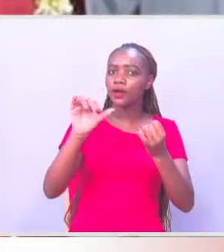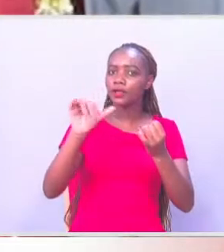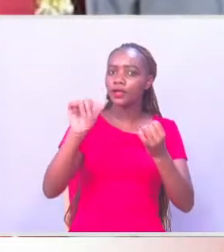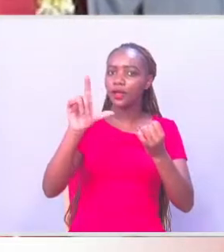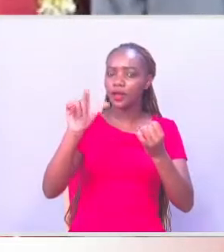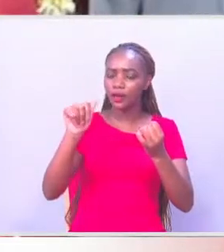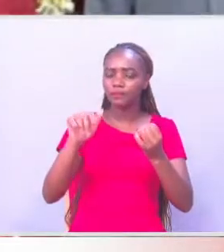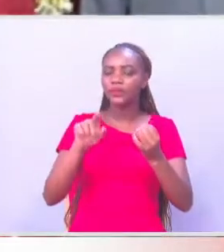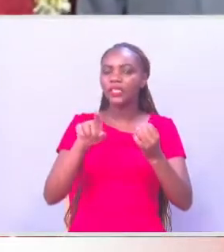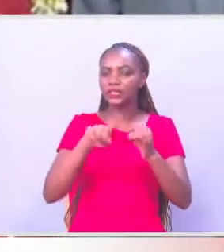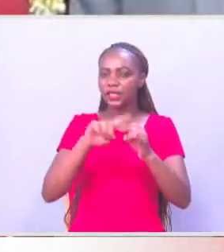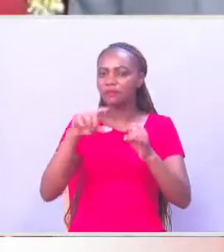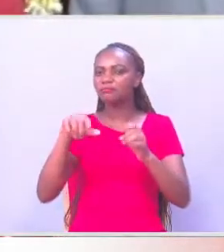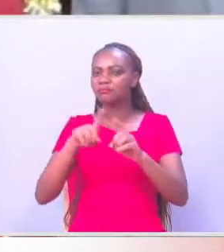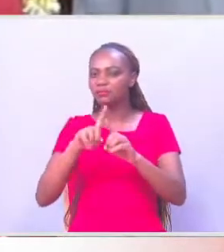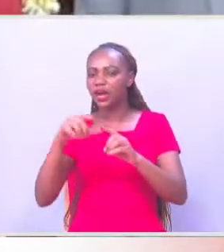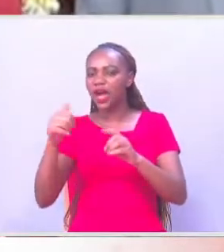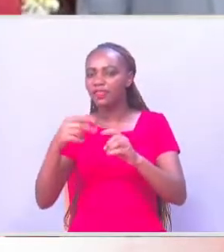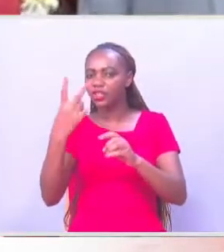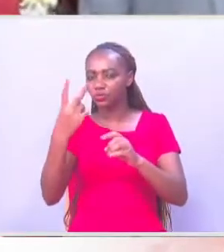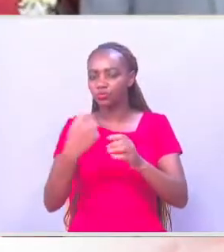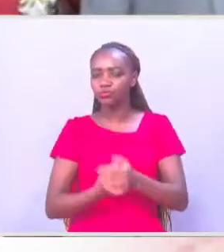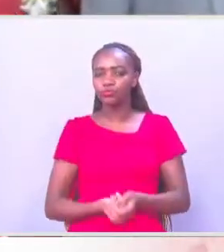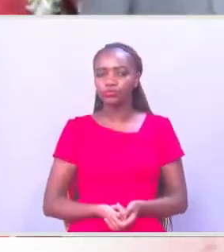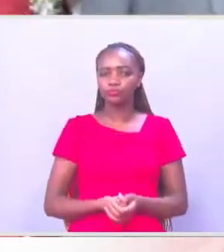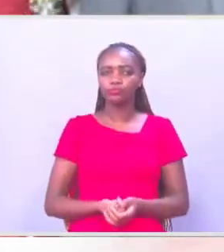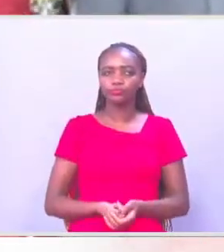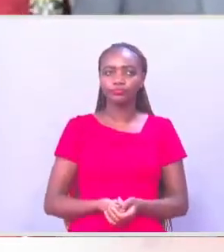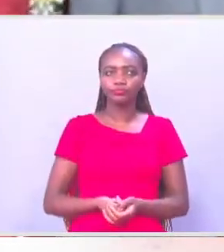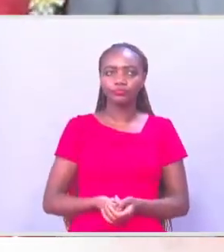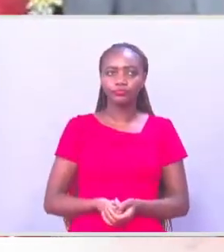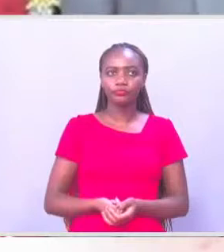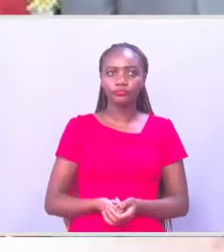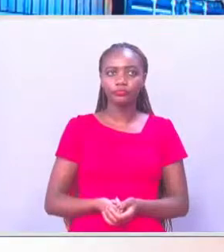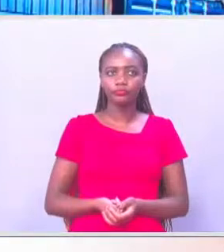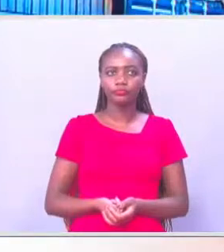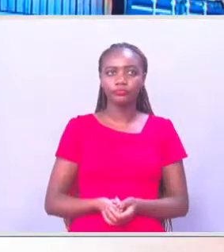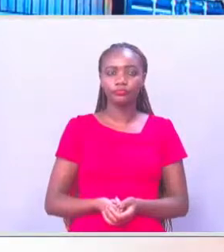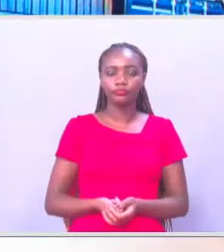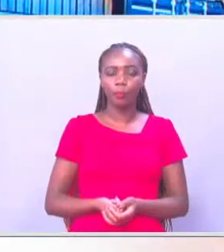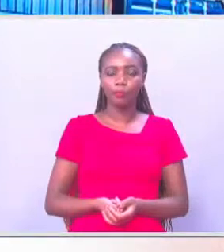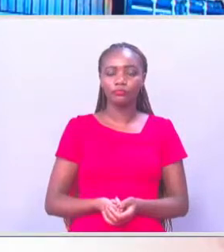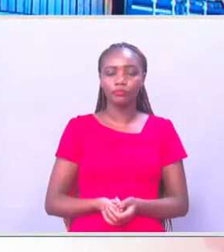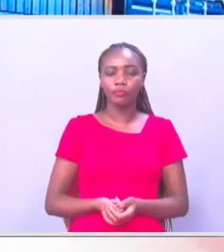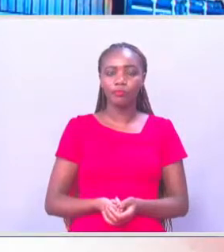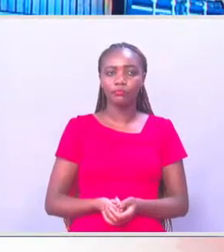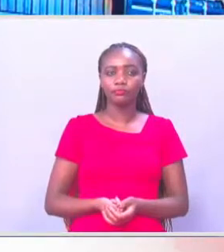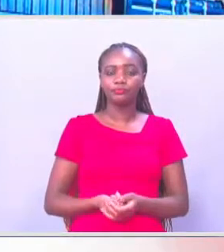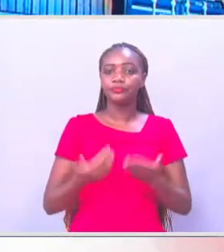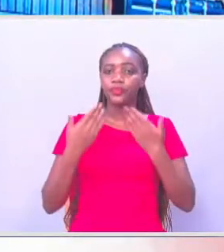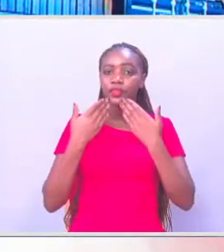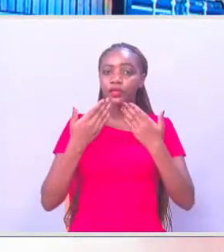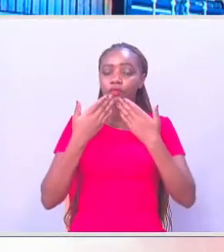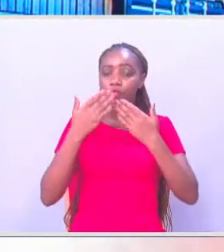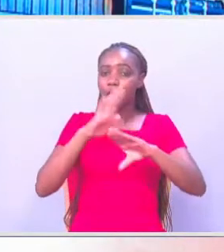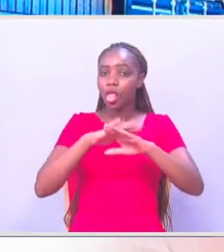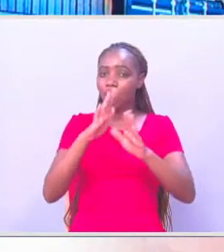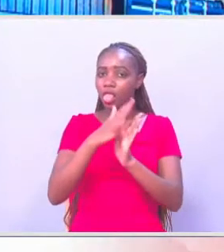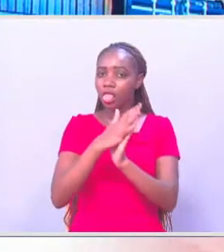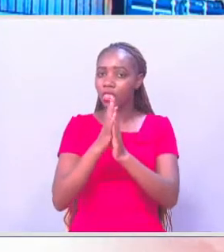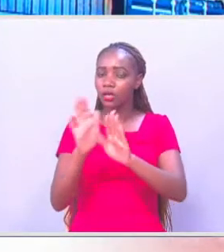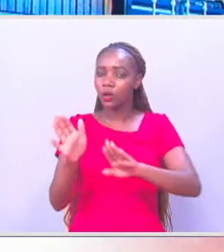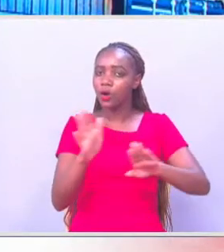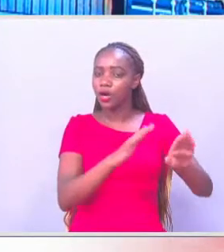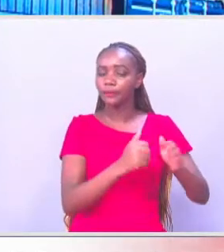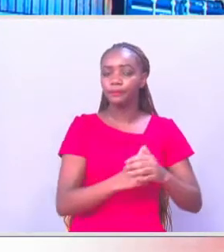Boniface Barasa, TV47, Trans Nzoia County. Thank you, Baraza, for that